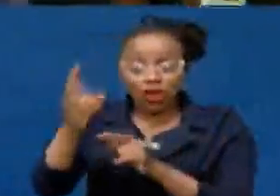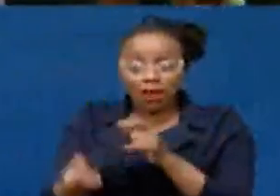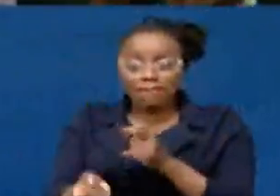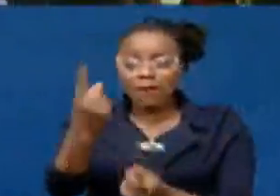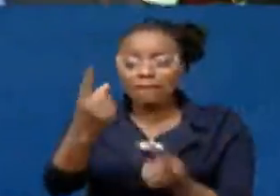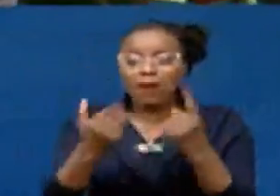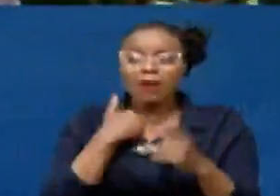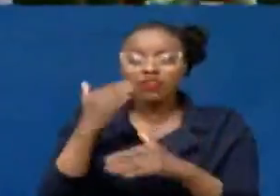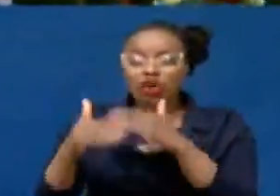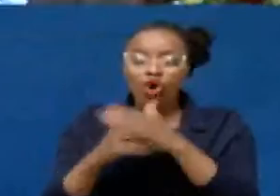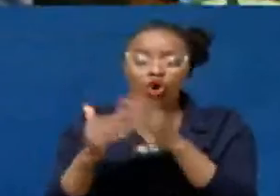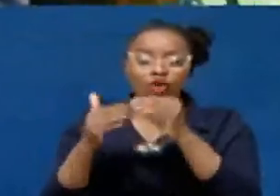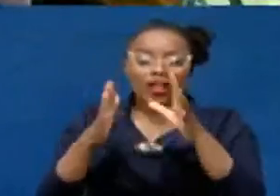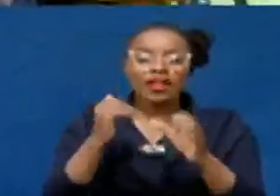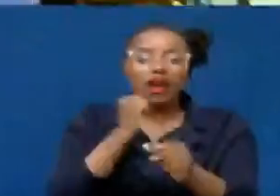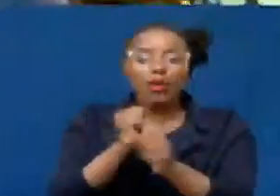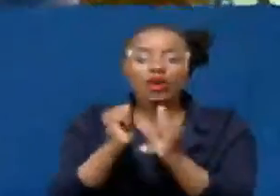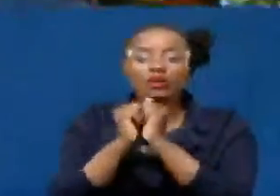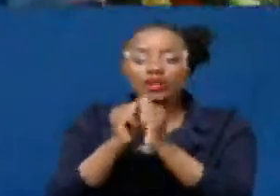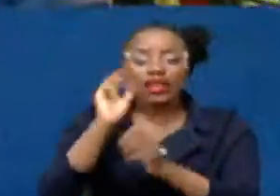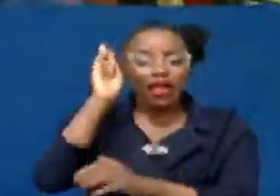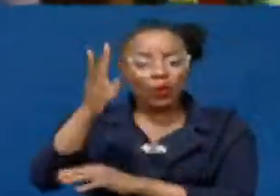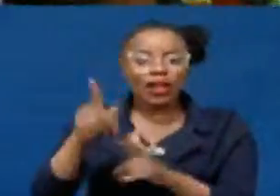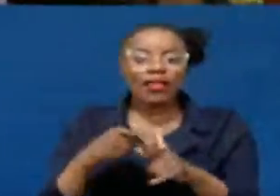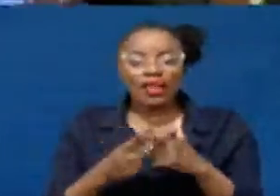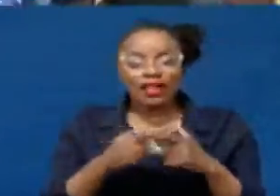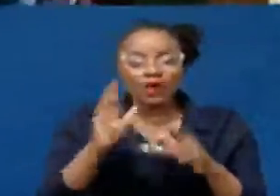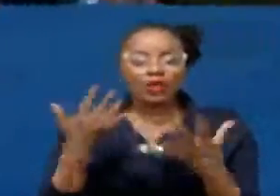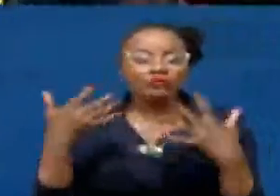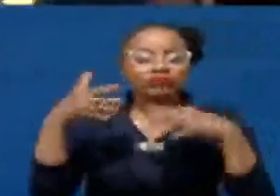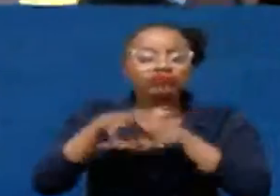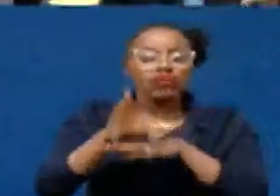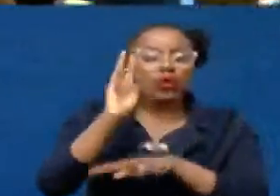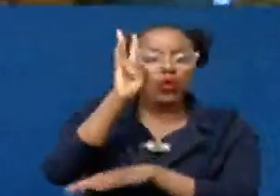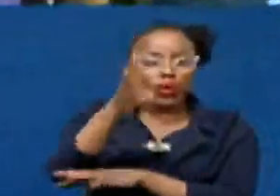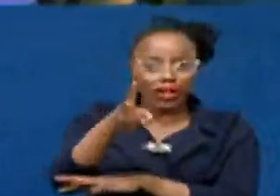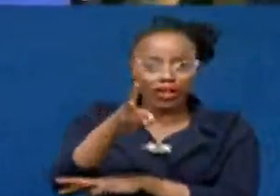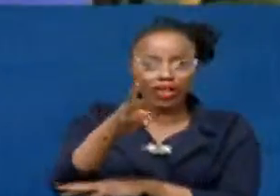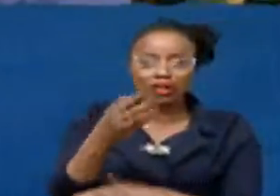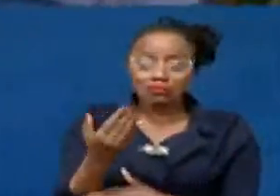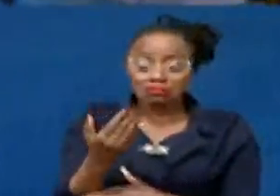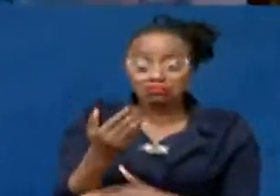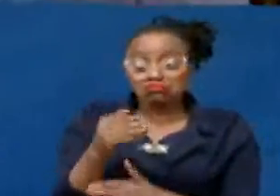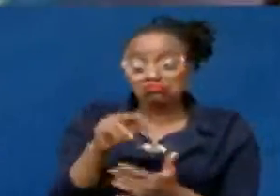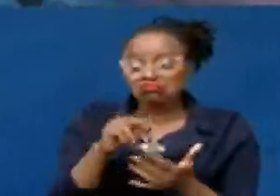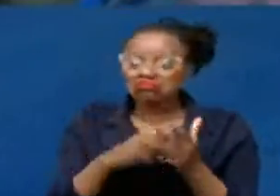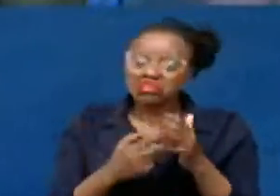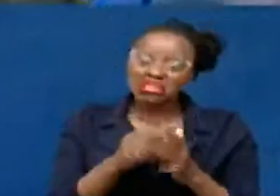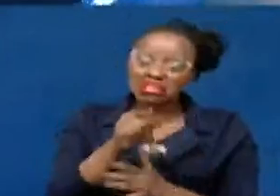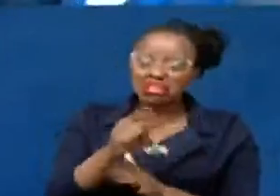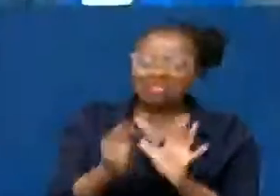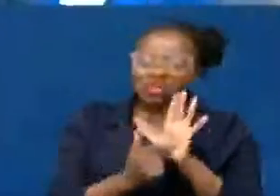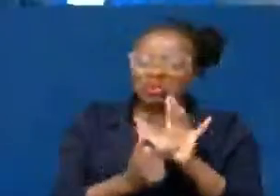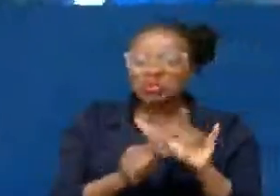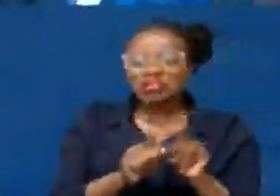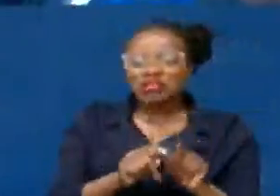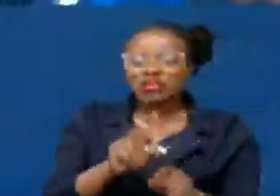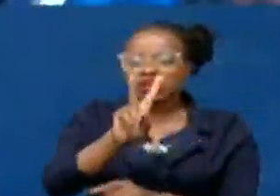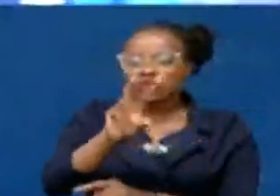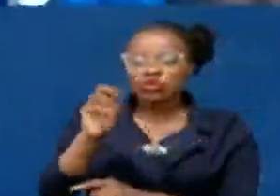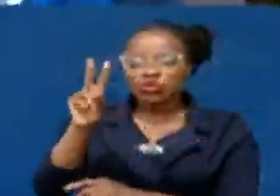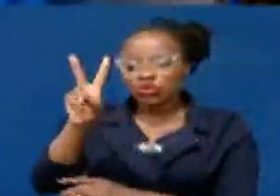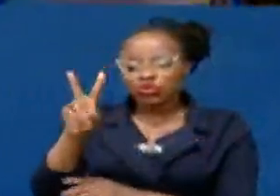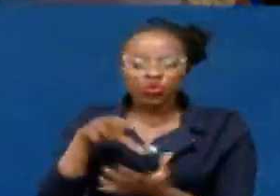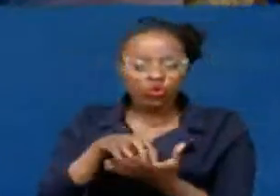that all these leaders will work together, then they will merge at one point. Does it sound like the